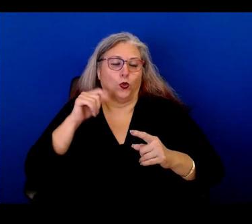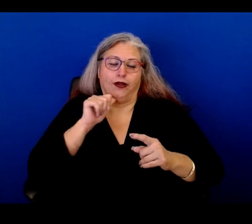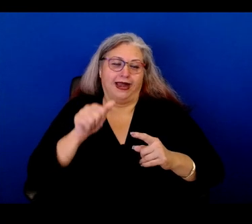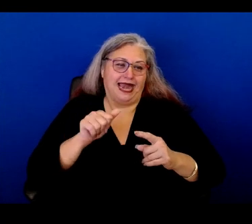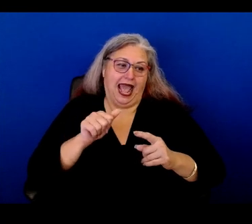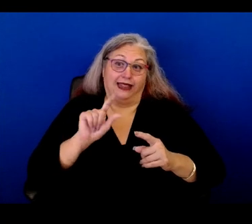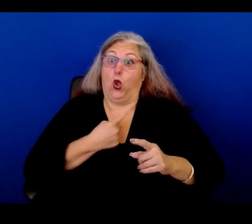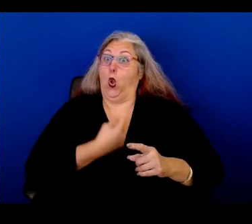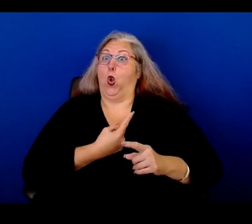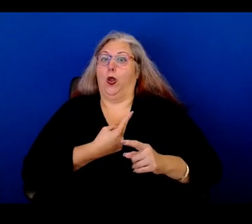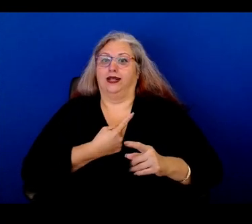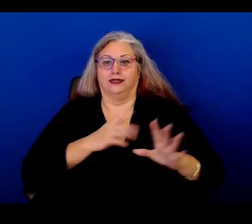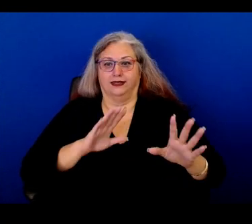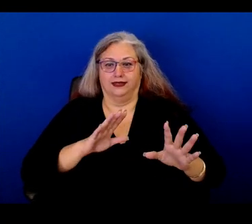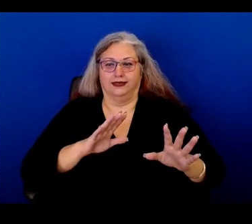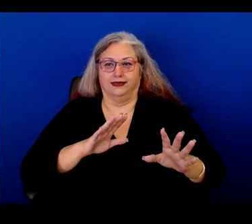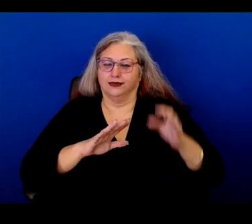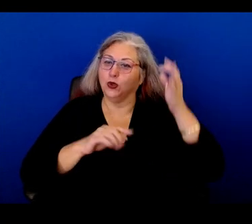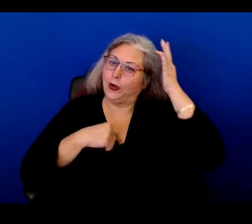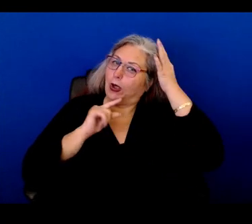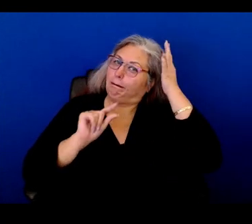everything. Contrary to what, you know,